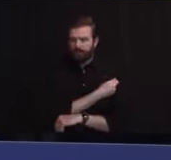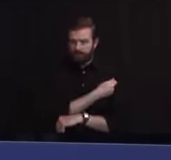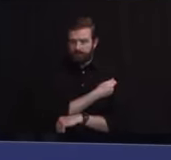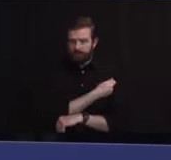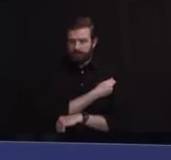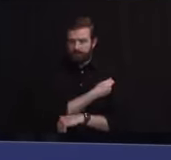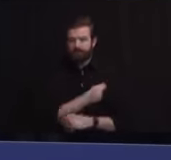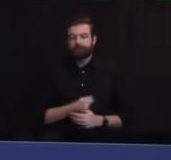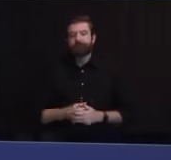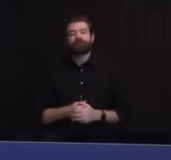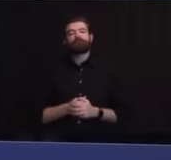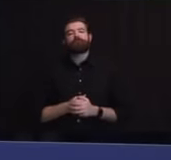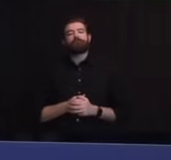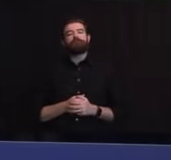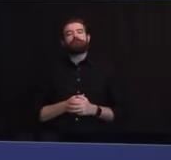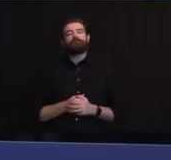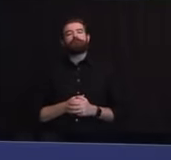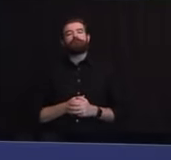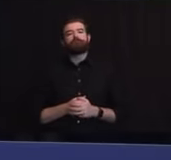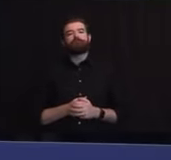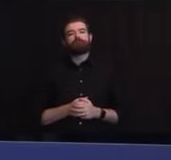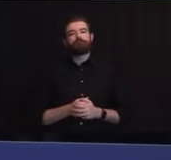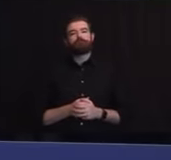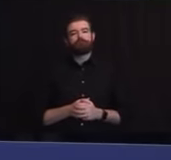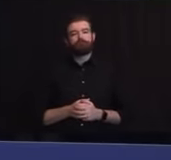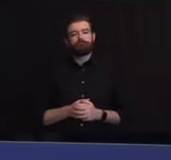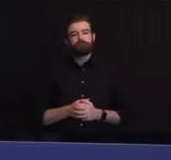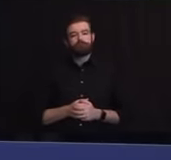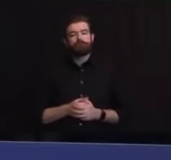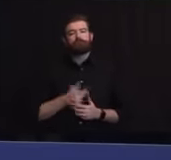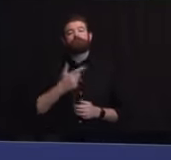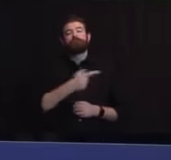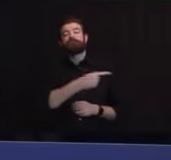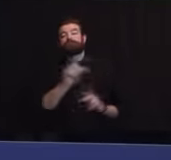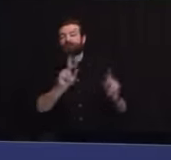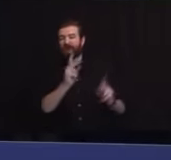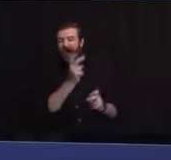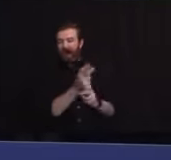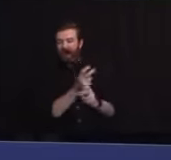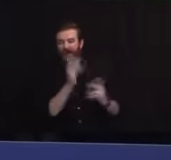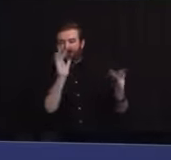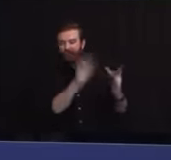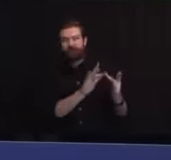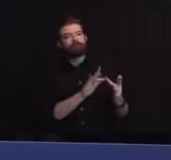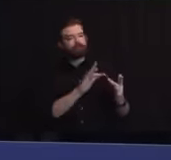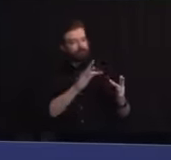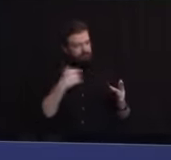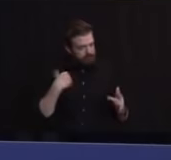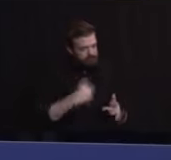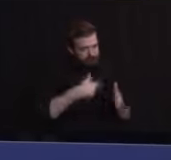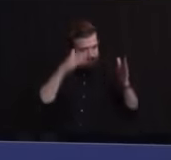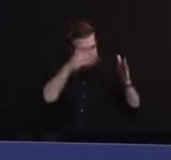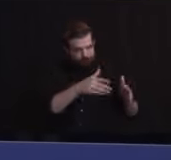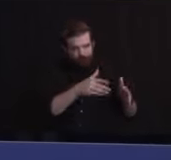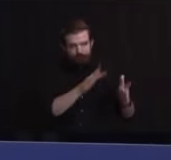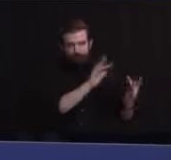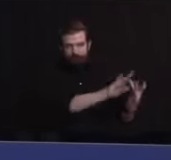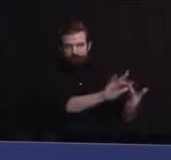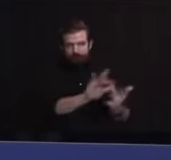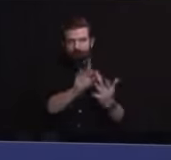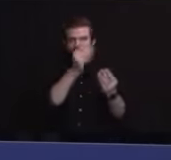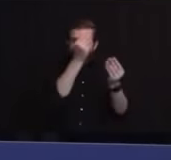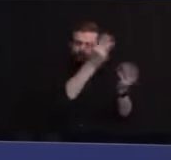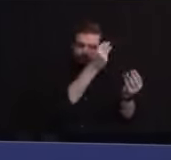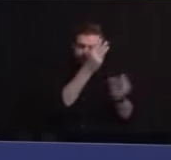hard-to-reach communities across New Jersey. We began recruiting members in March, and since that time, more than 900